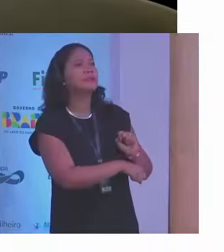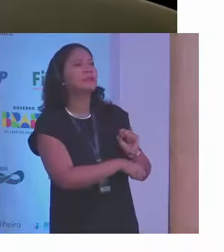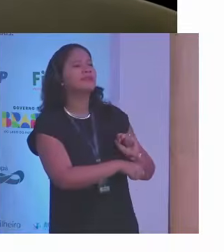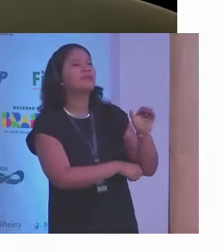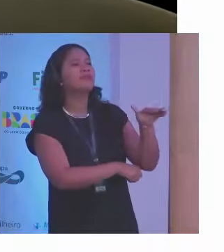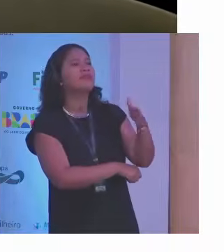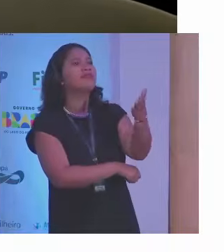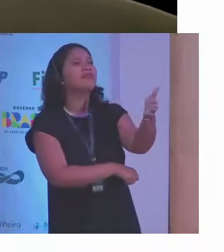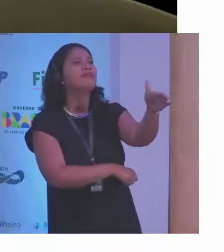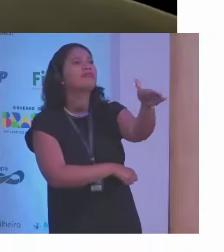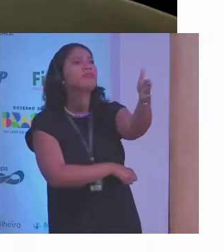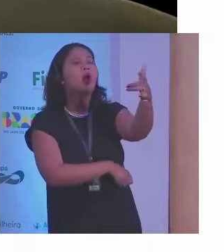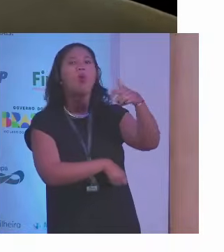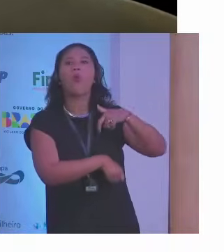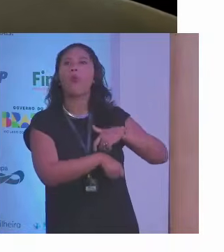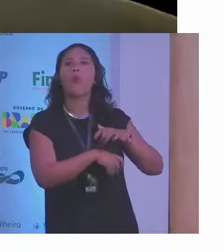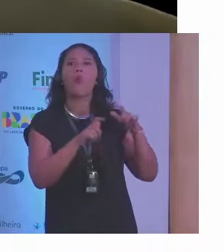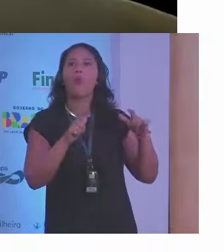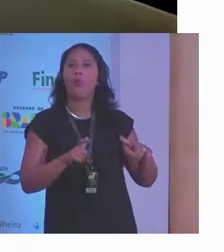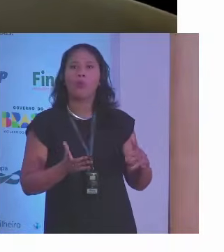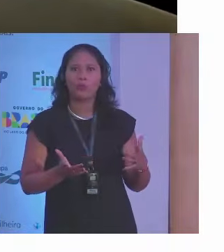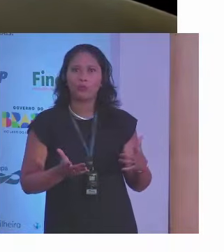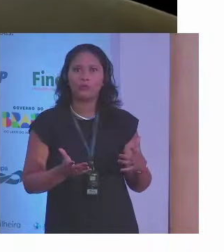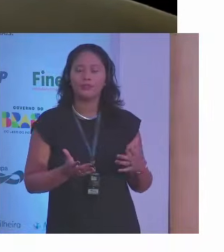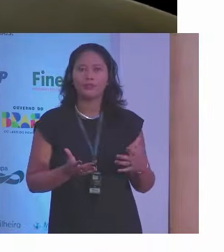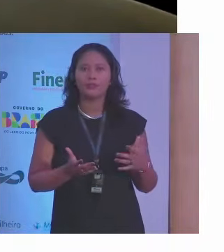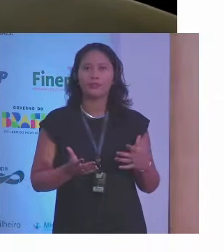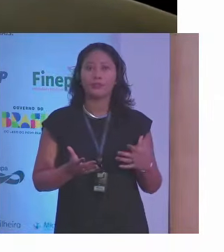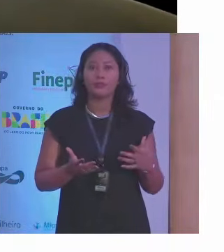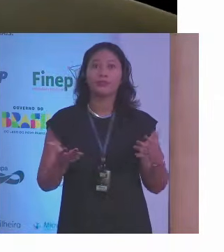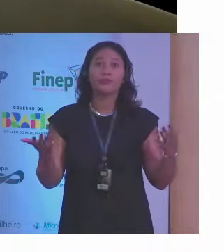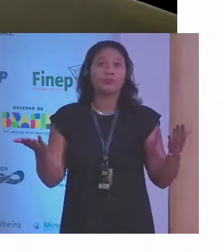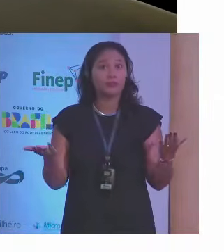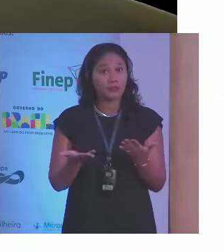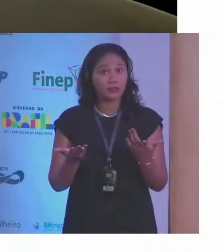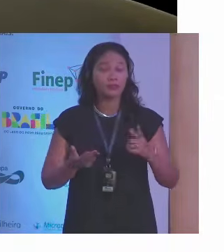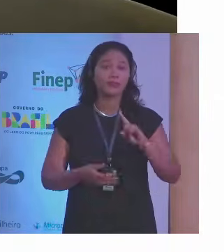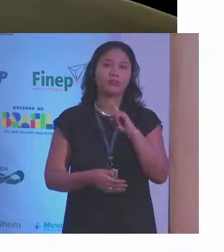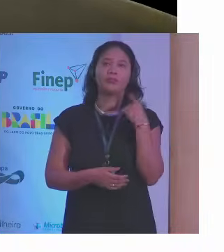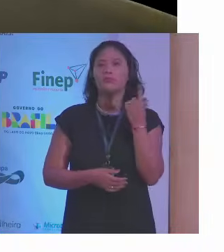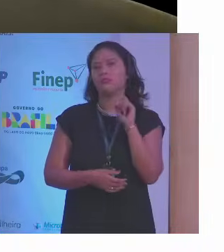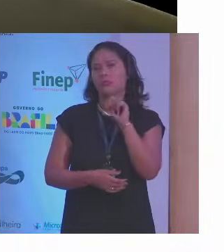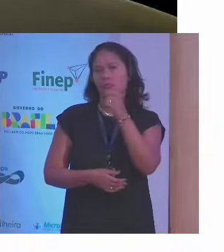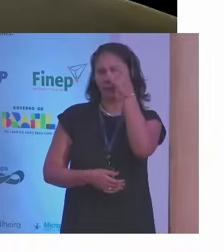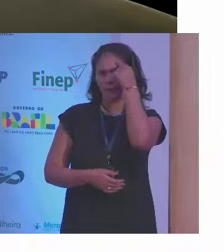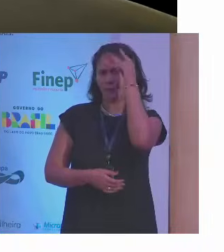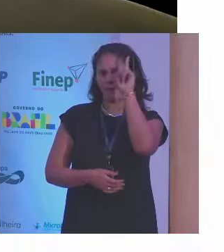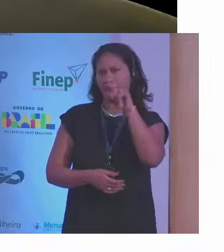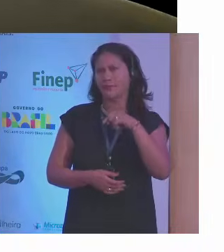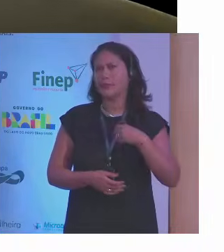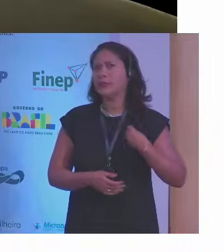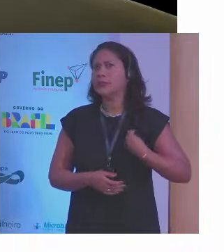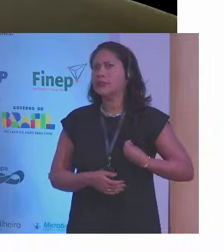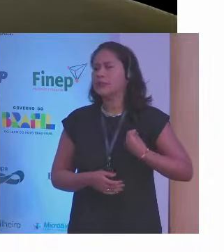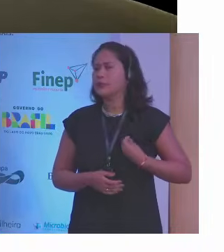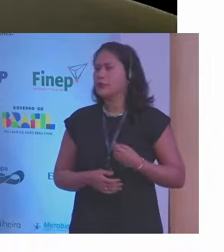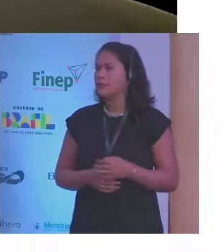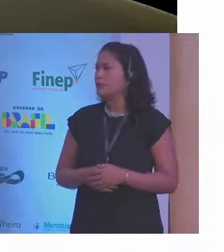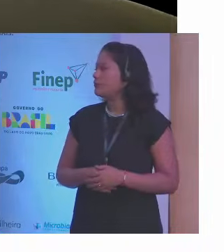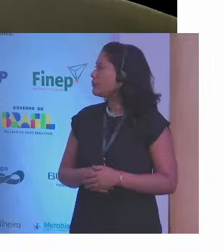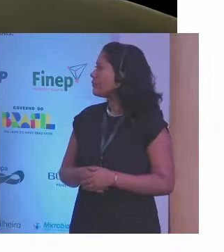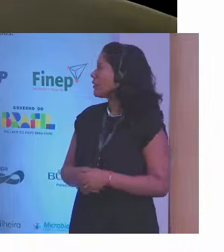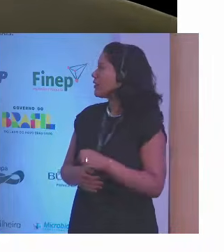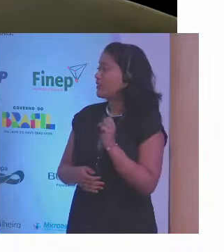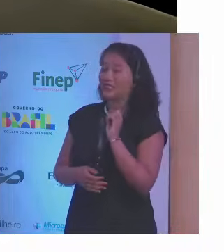sometime. So can you today predict, if I throw a bottle with a message